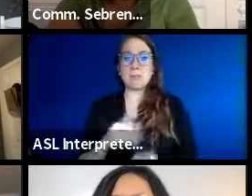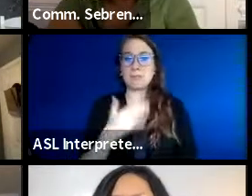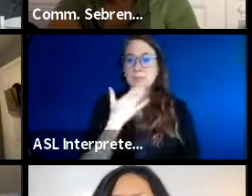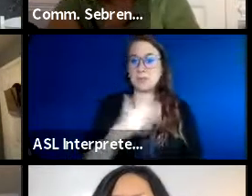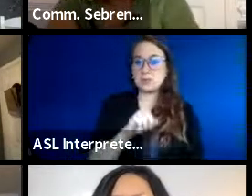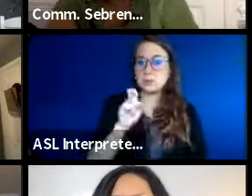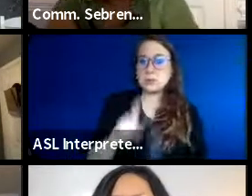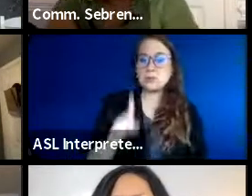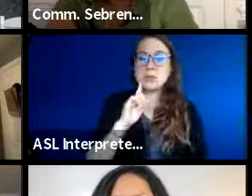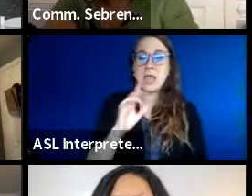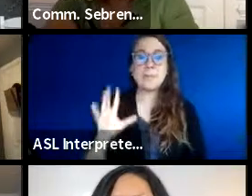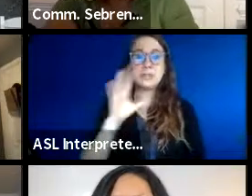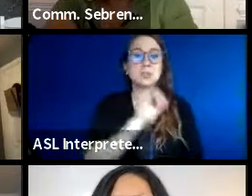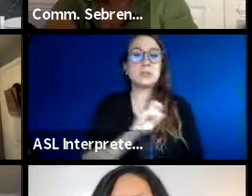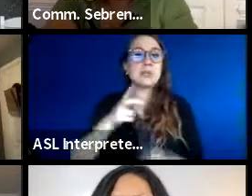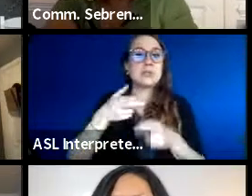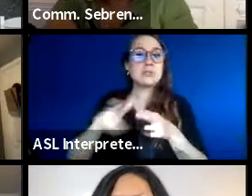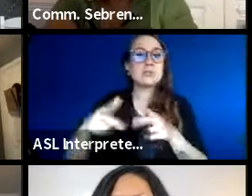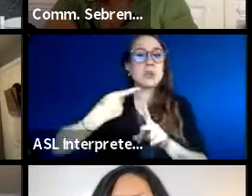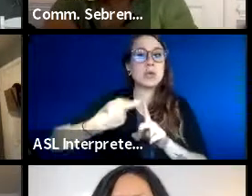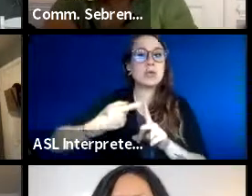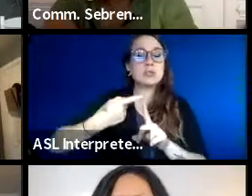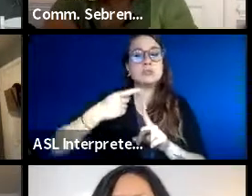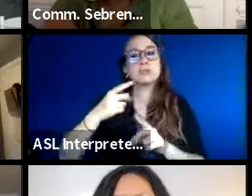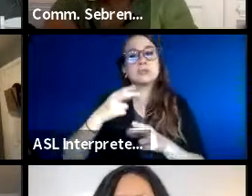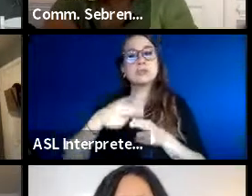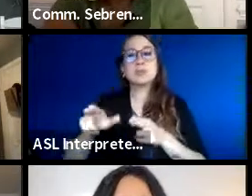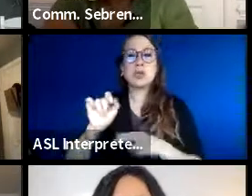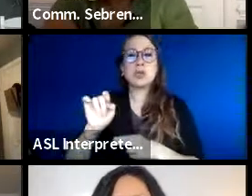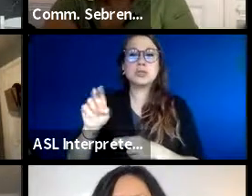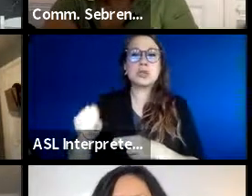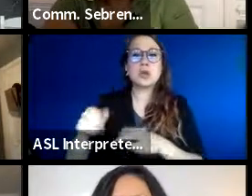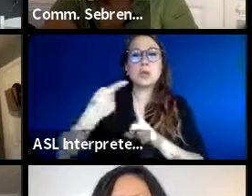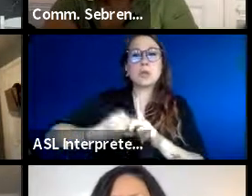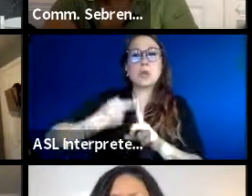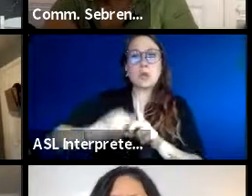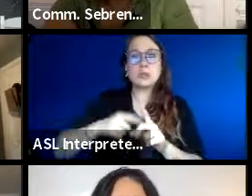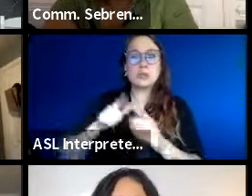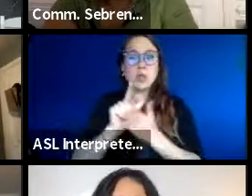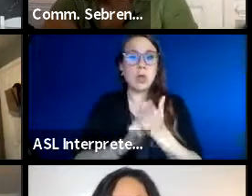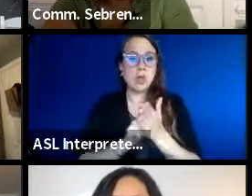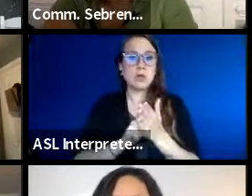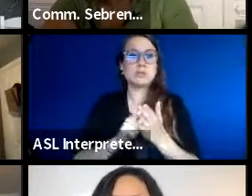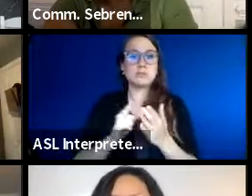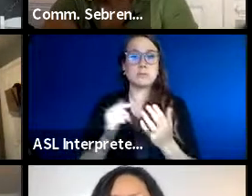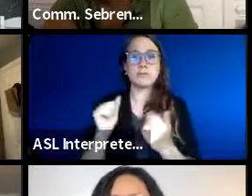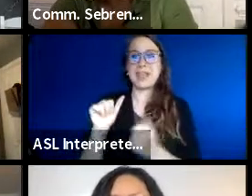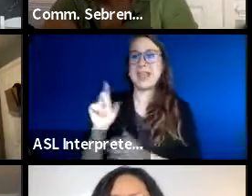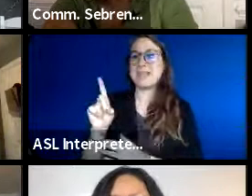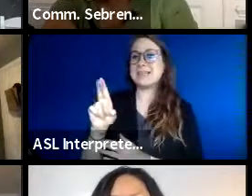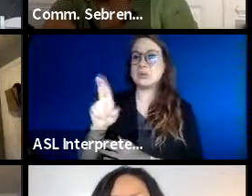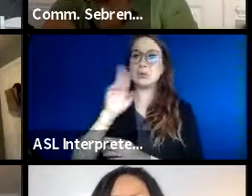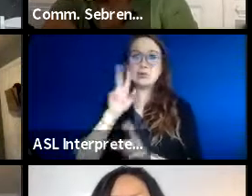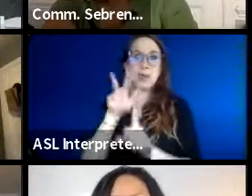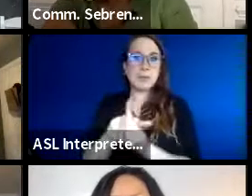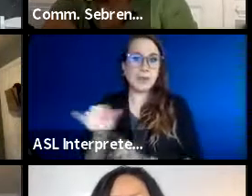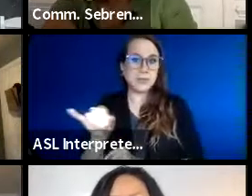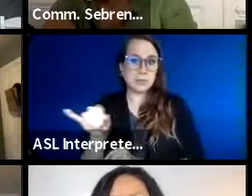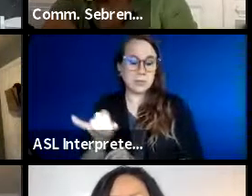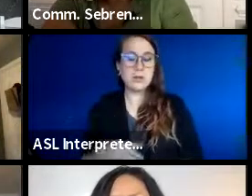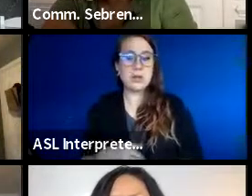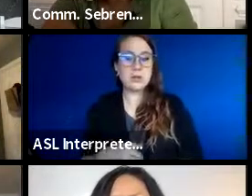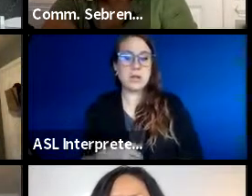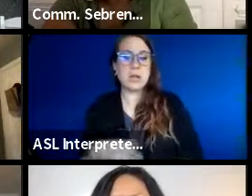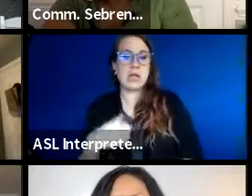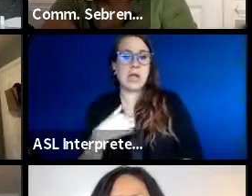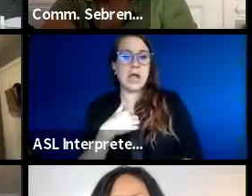the short-term rental laws that are on the books would apply to the ADU as well. And